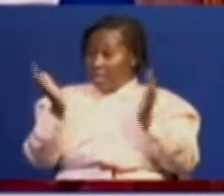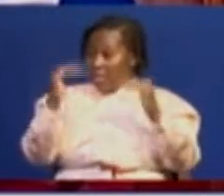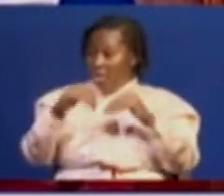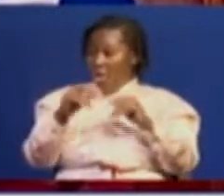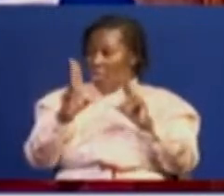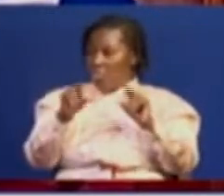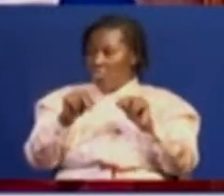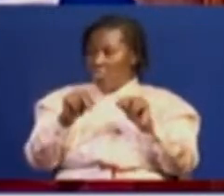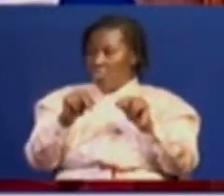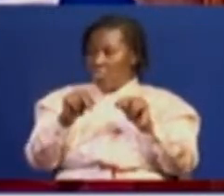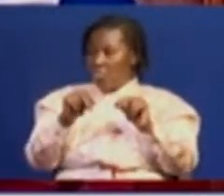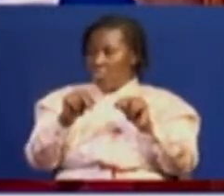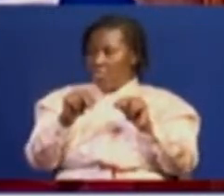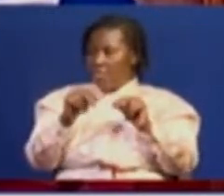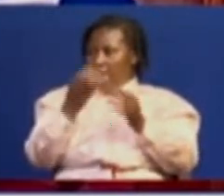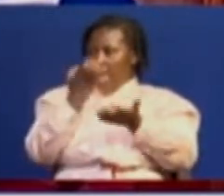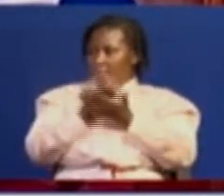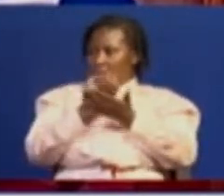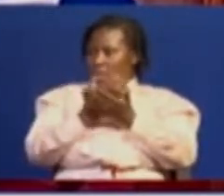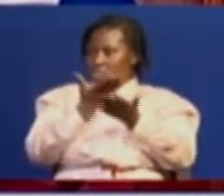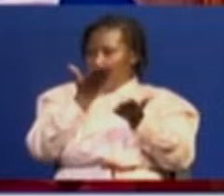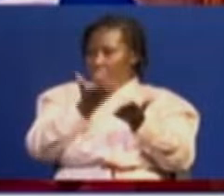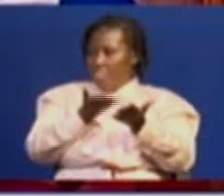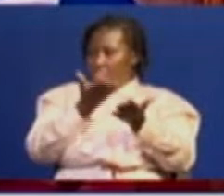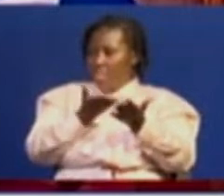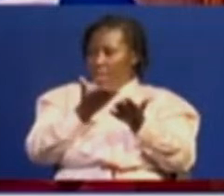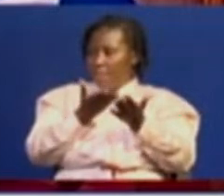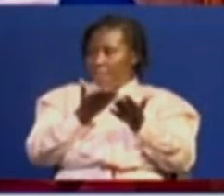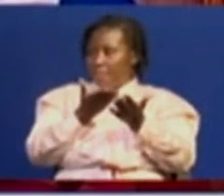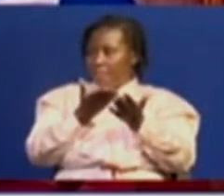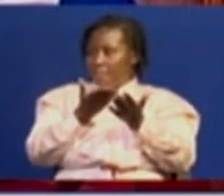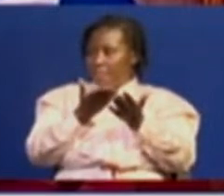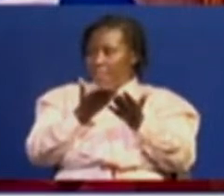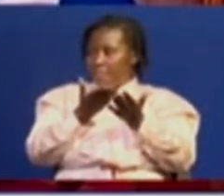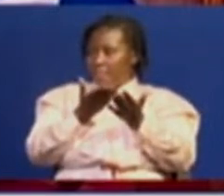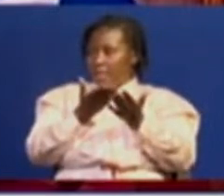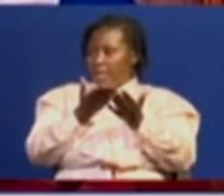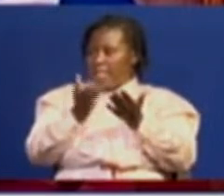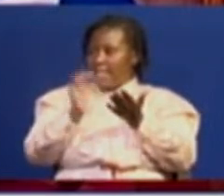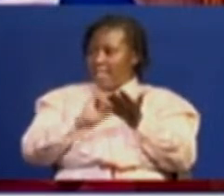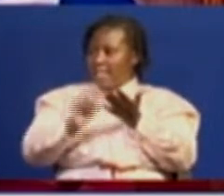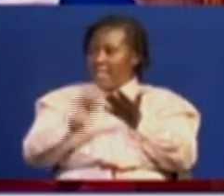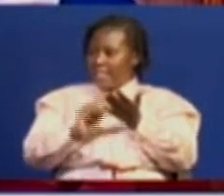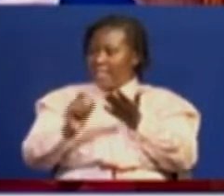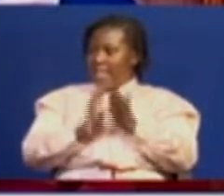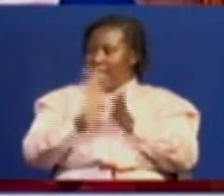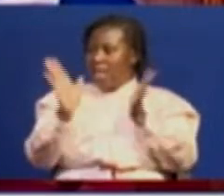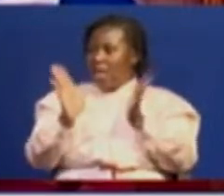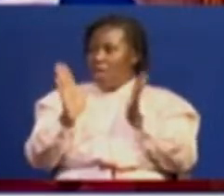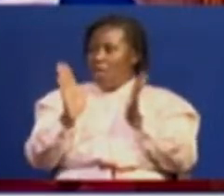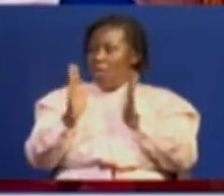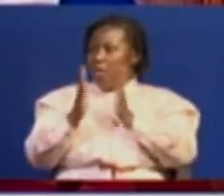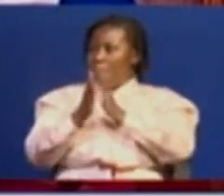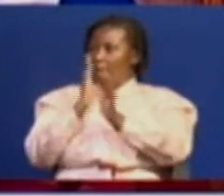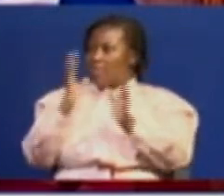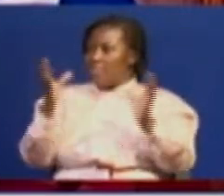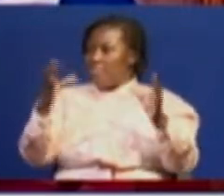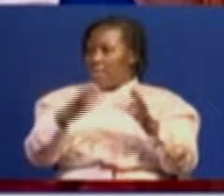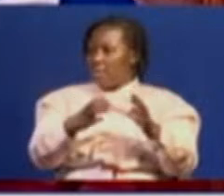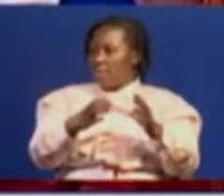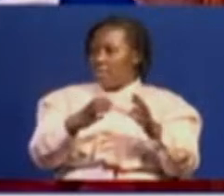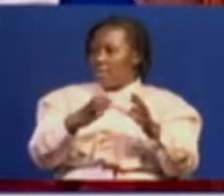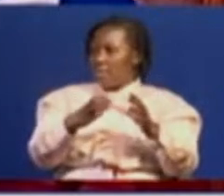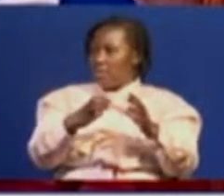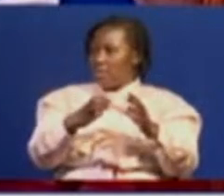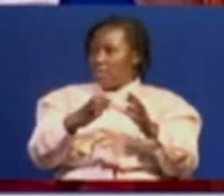of Meru? He is not. Evidence was laid that he is Secretary General of the Bas Party,